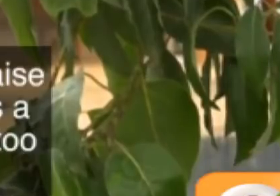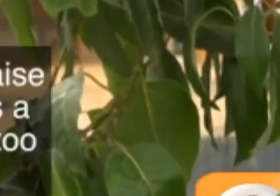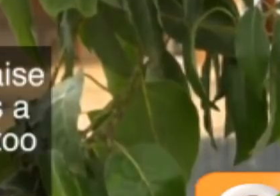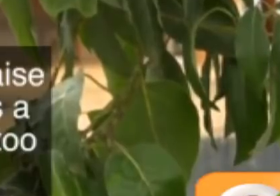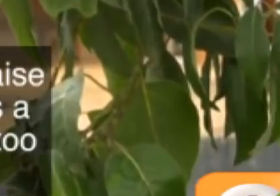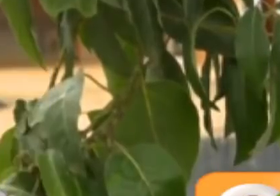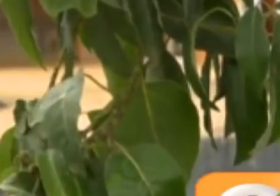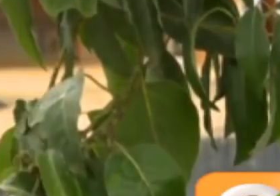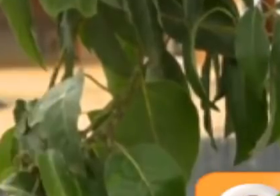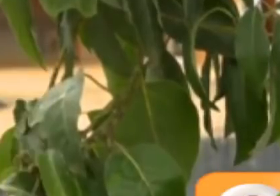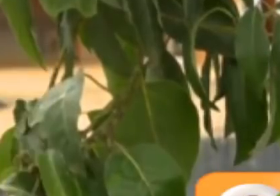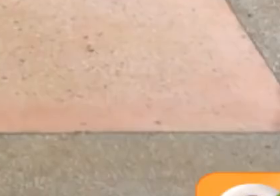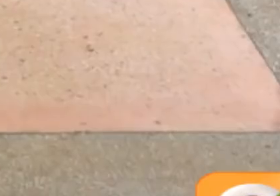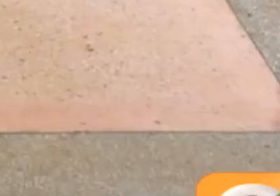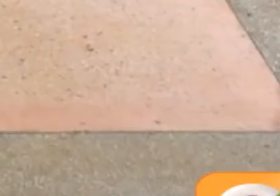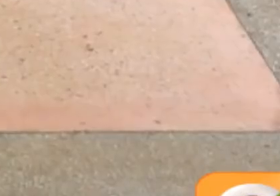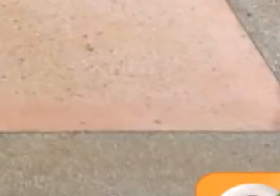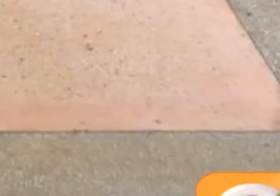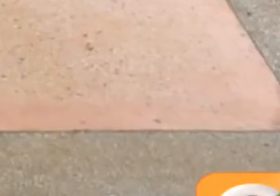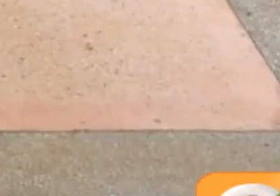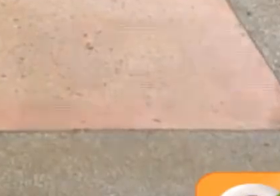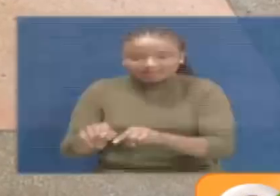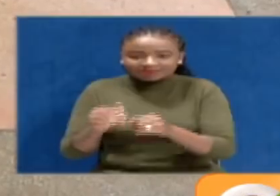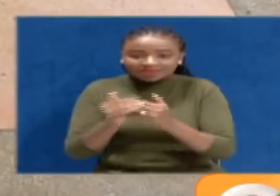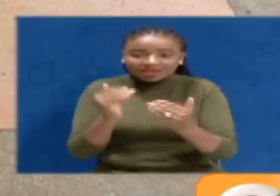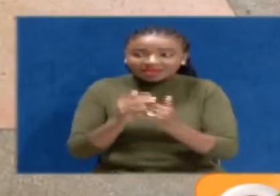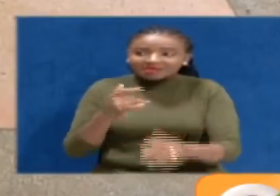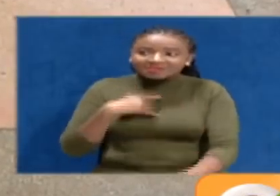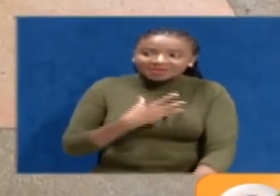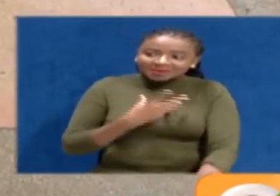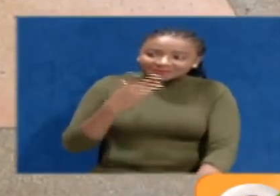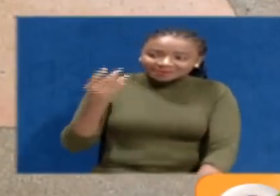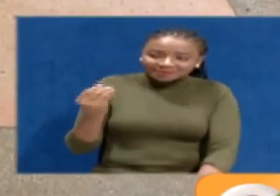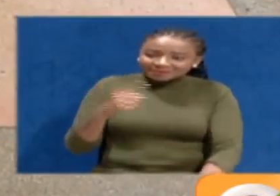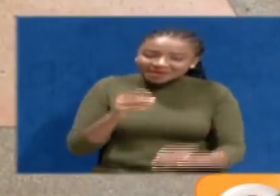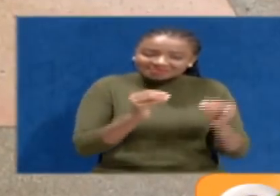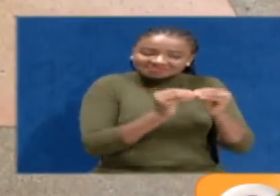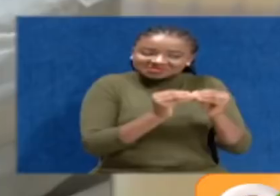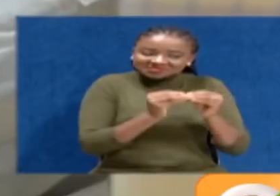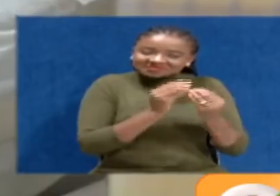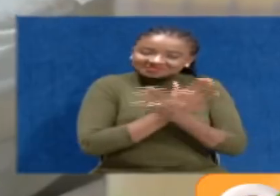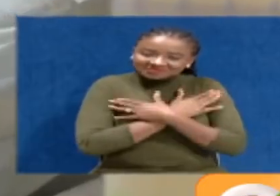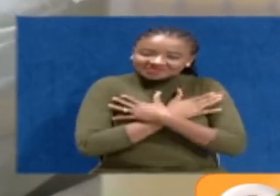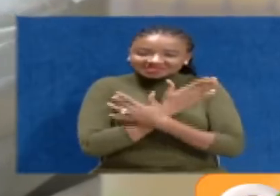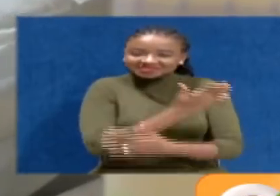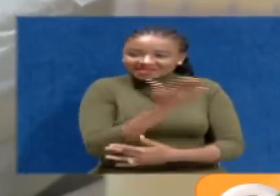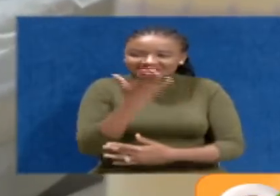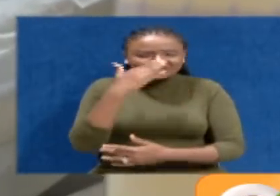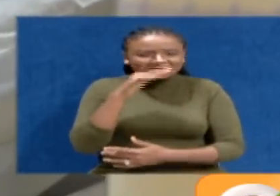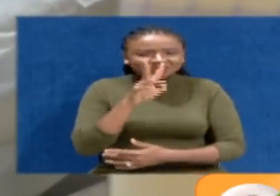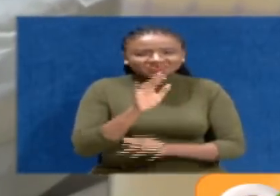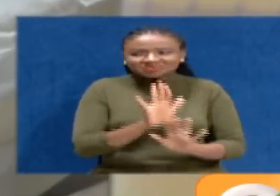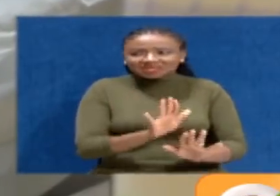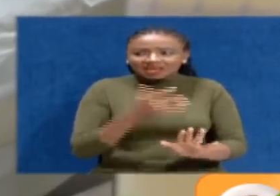kama maaga, familia pato ni yetu. I leave Kimbilio Hospice after having met new friends for 2 days, with great hope